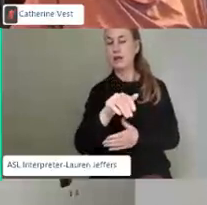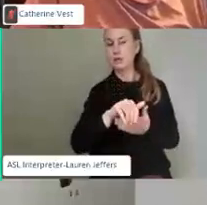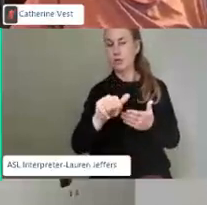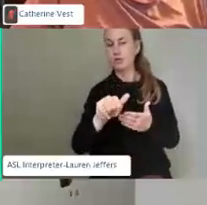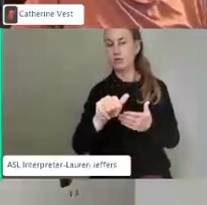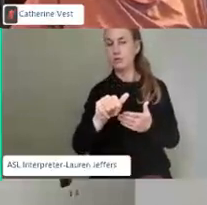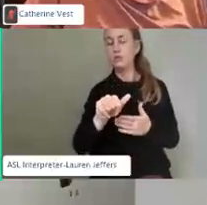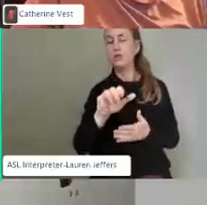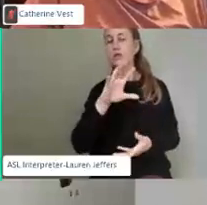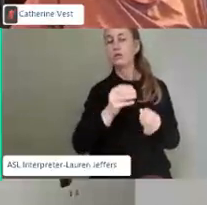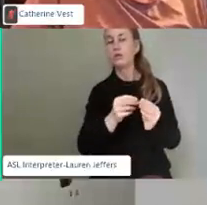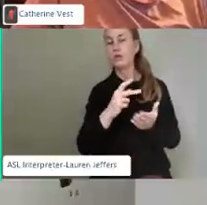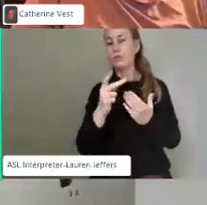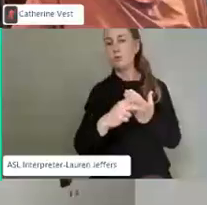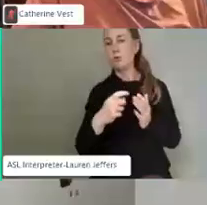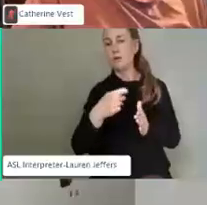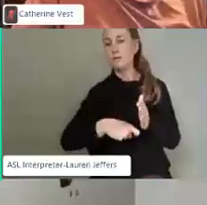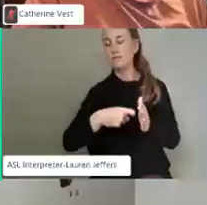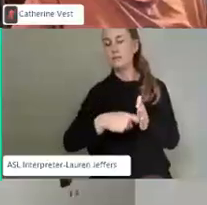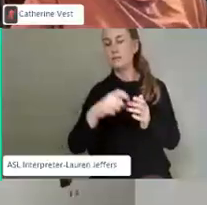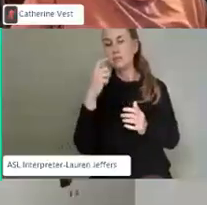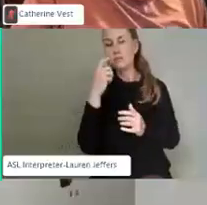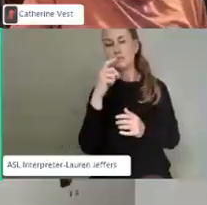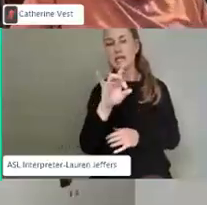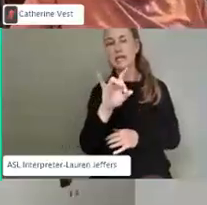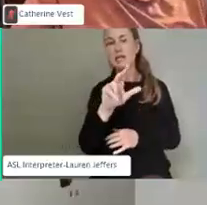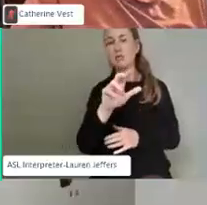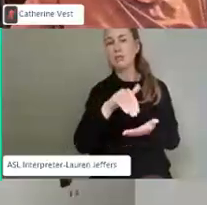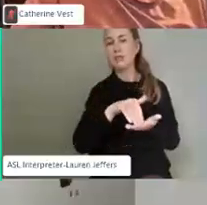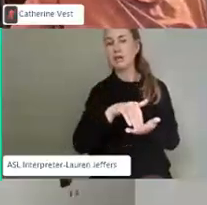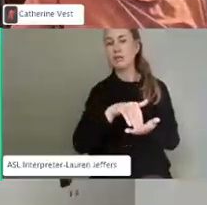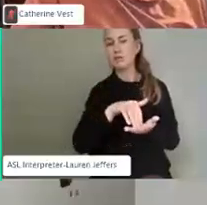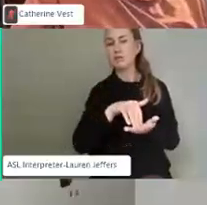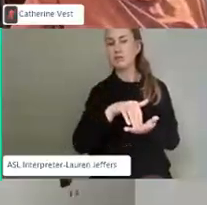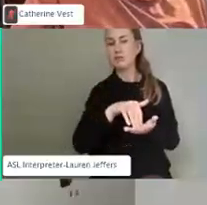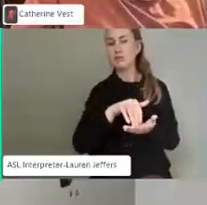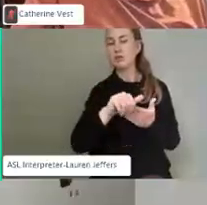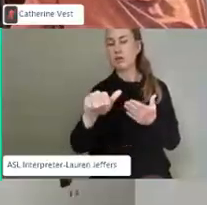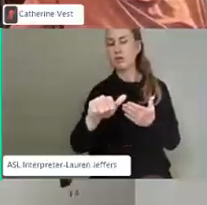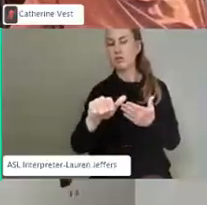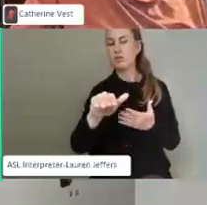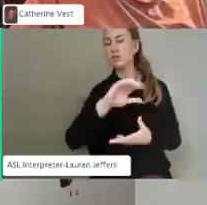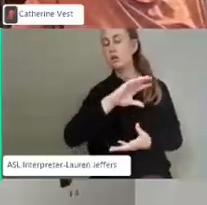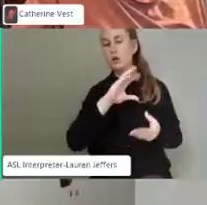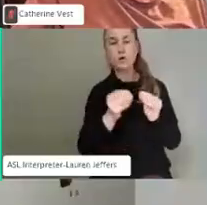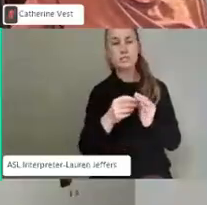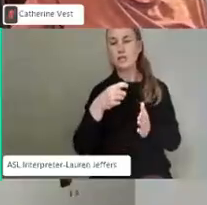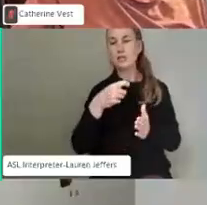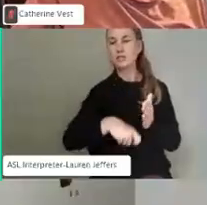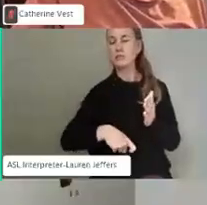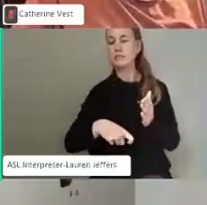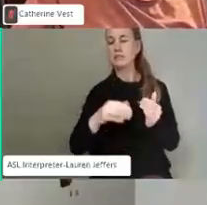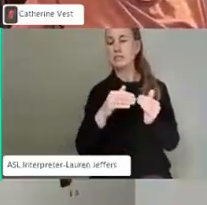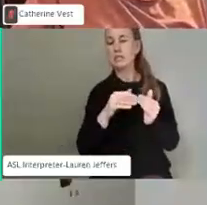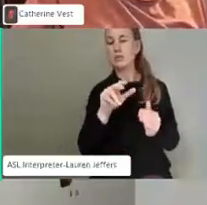$225,389. Our total program expenses would be $83,000, bringing our total expenses